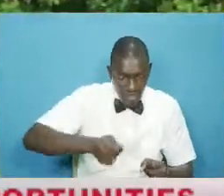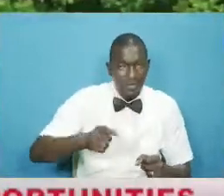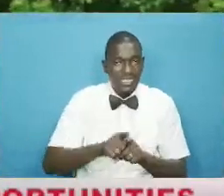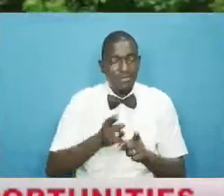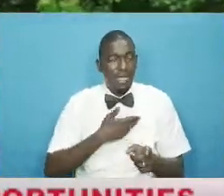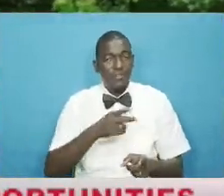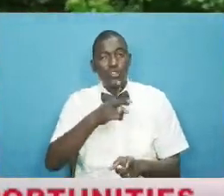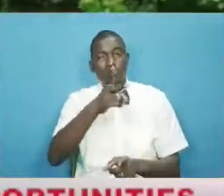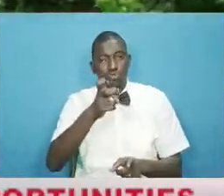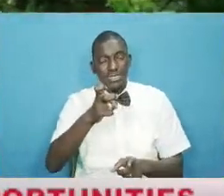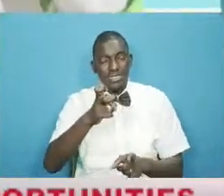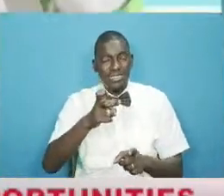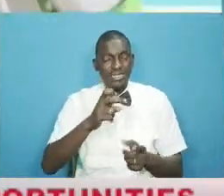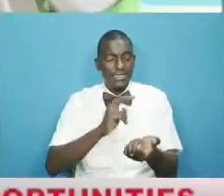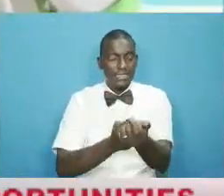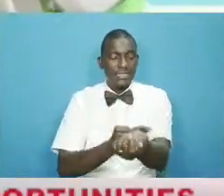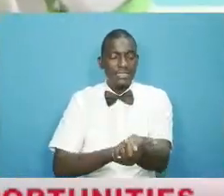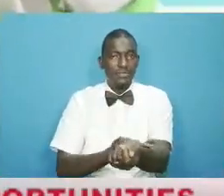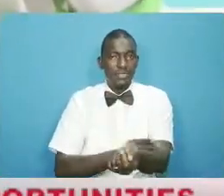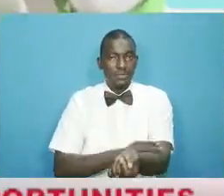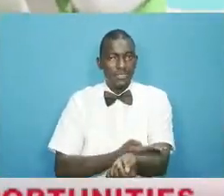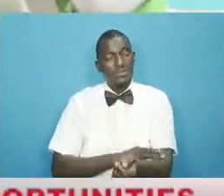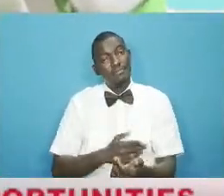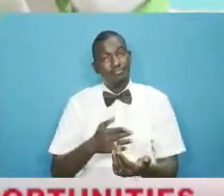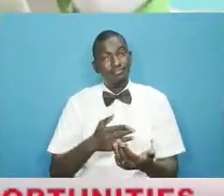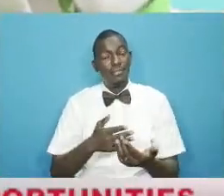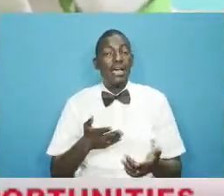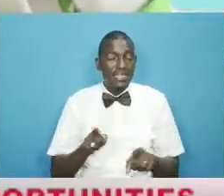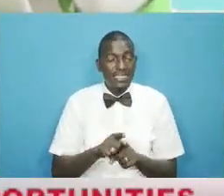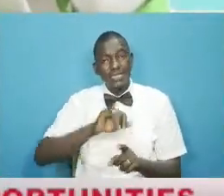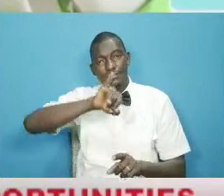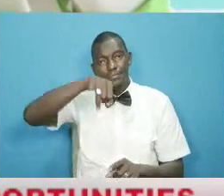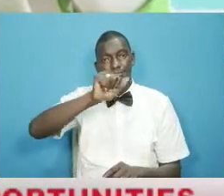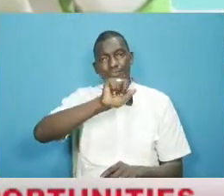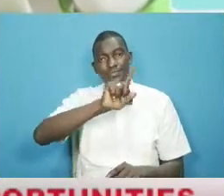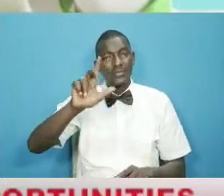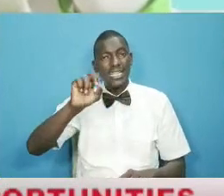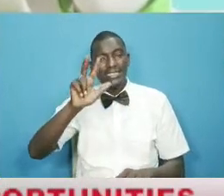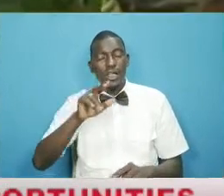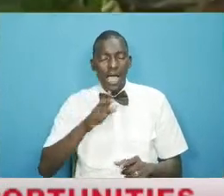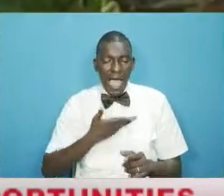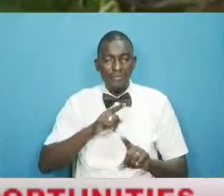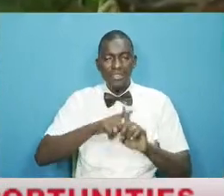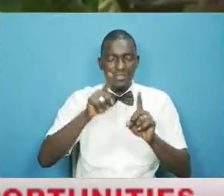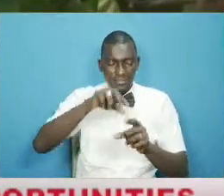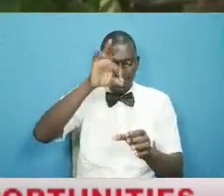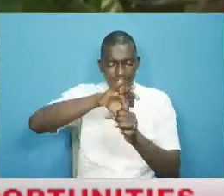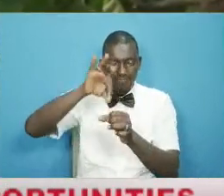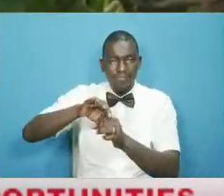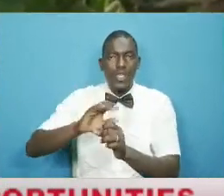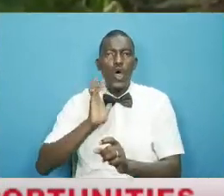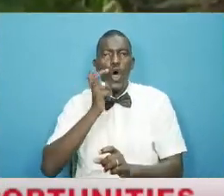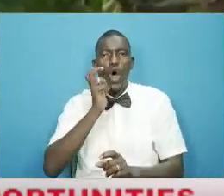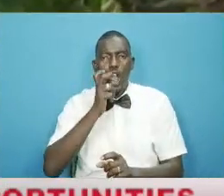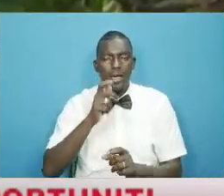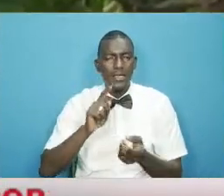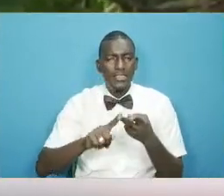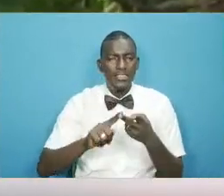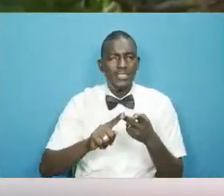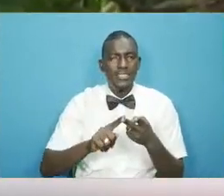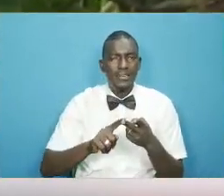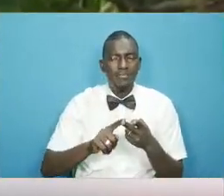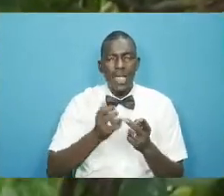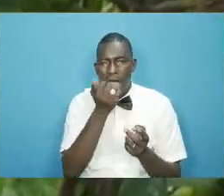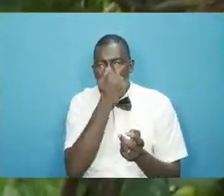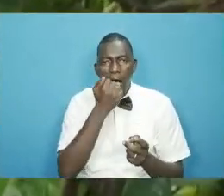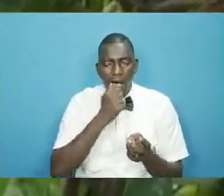these rare and in-demand sheep breed. Jallo also grows various species of oranges, guavas, mangoes, corn, among other